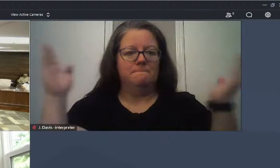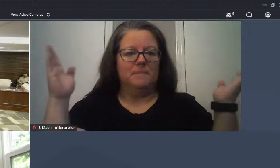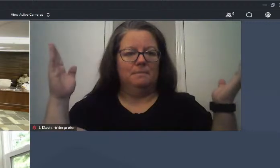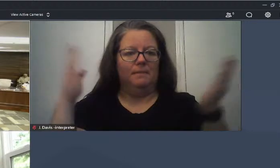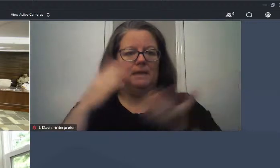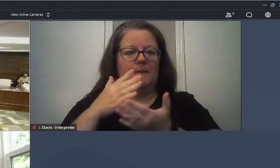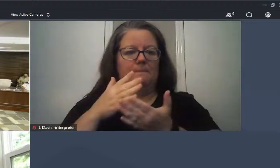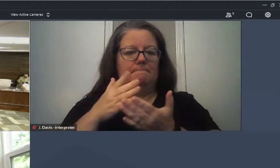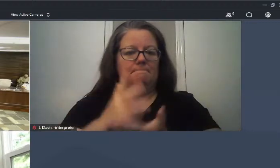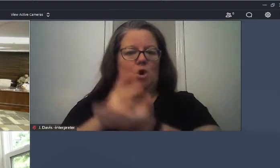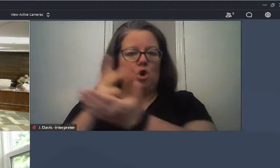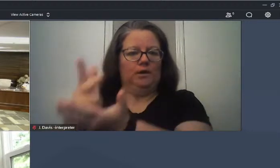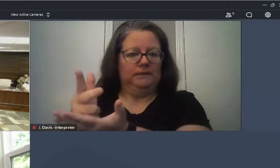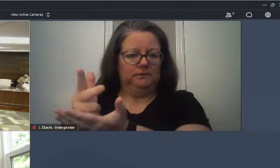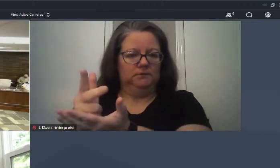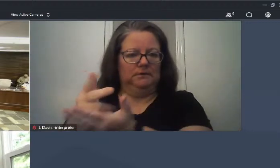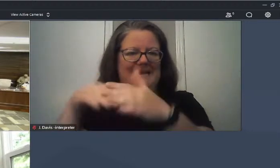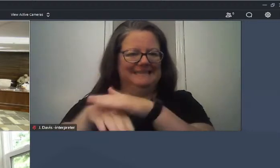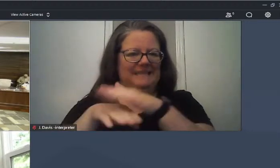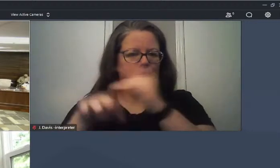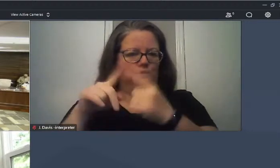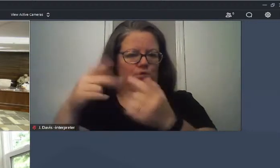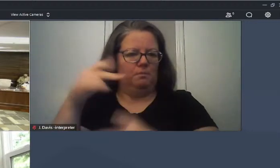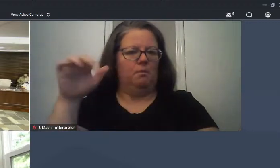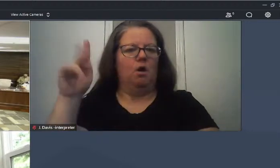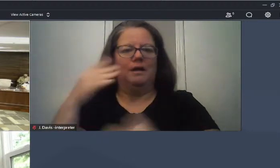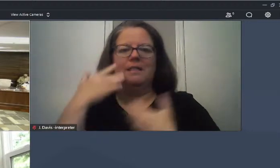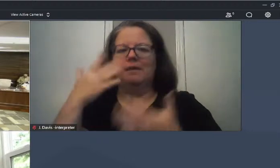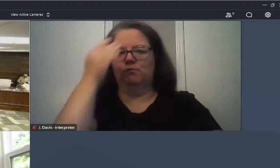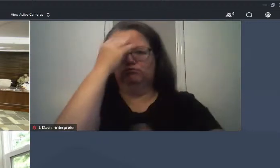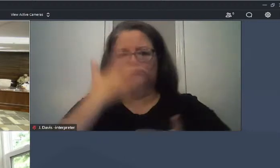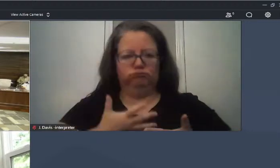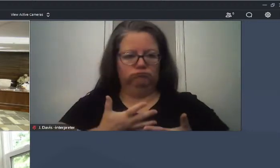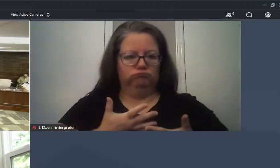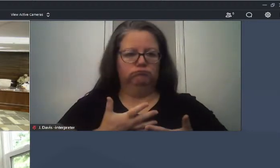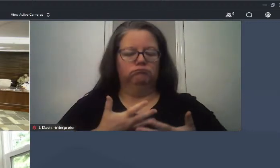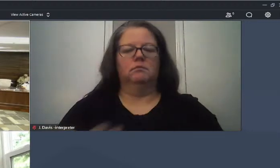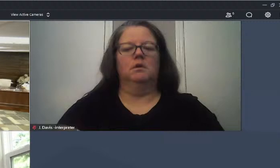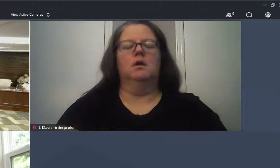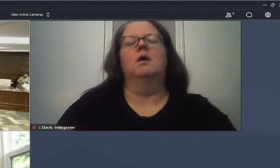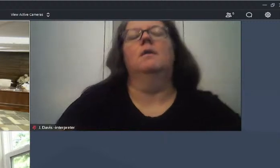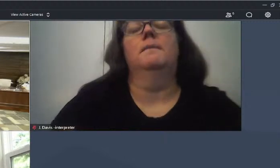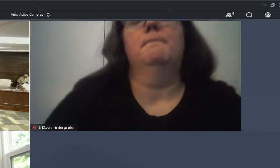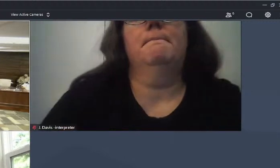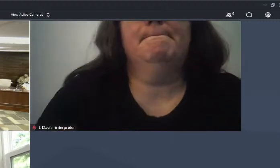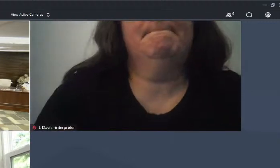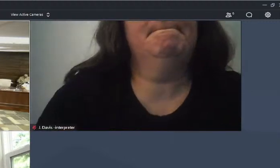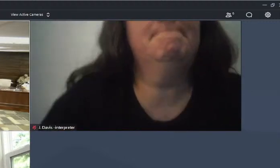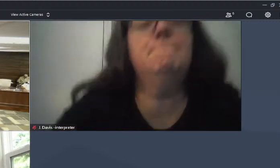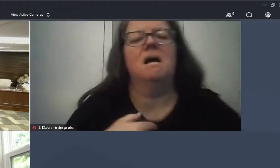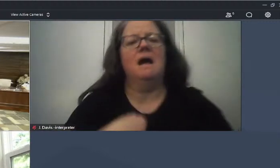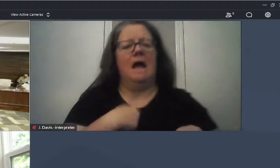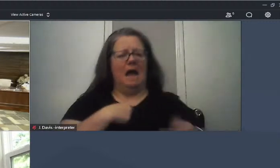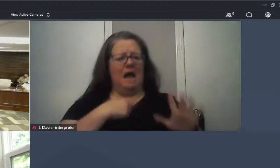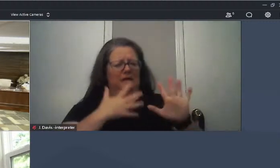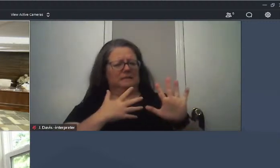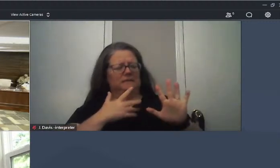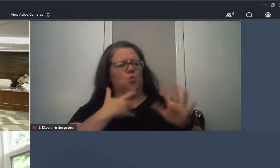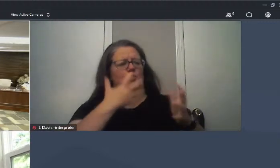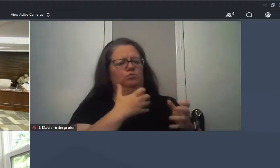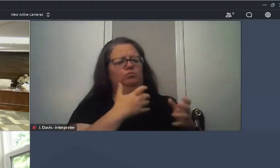park. Thanks for that. And so I think. Well, look, can I just? Yeah. When you talk